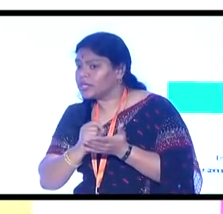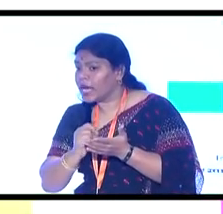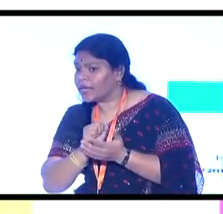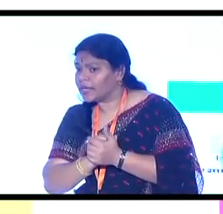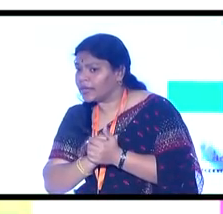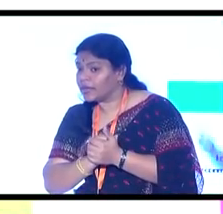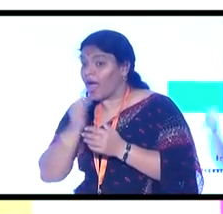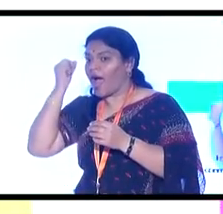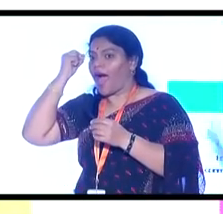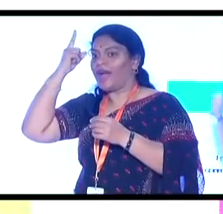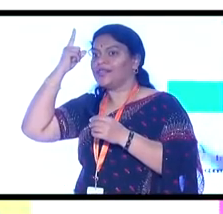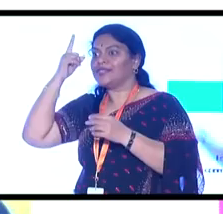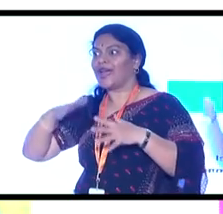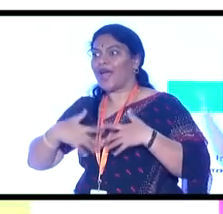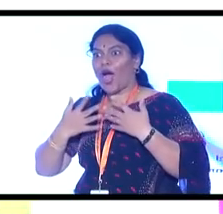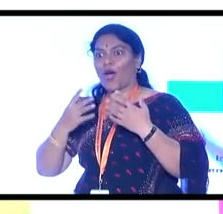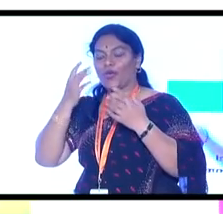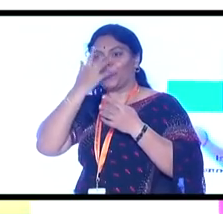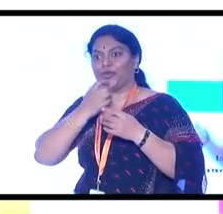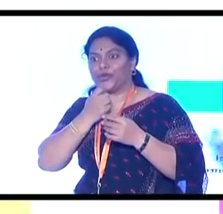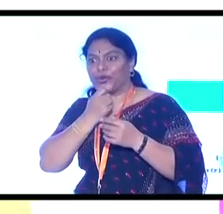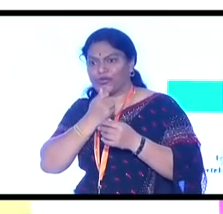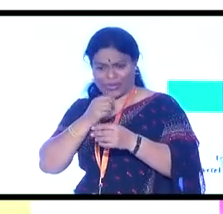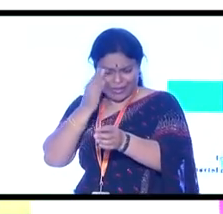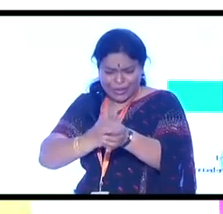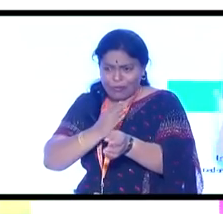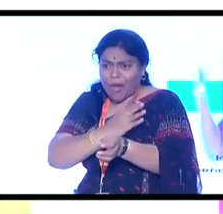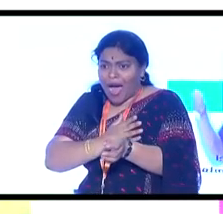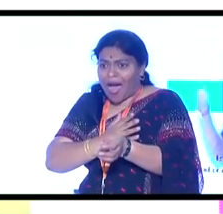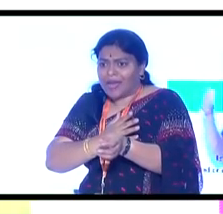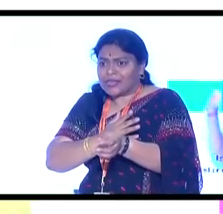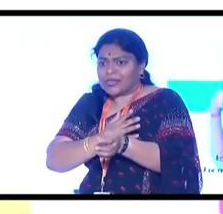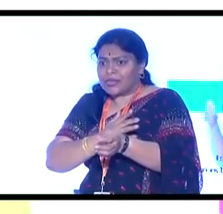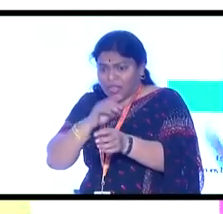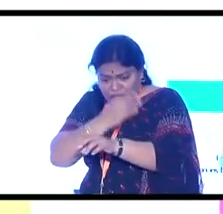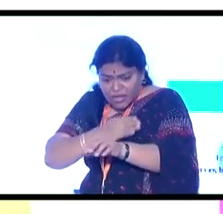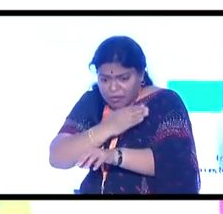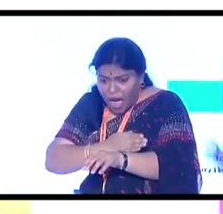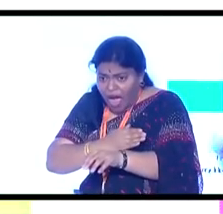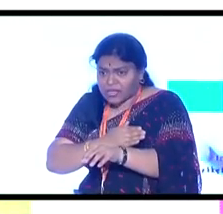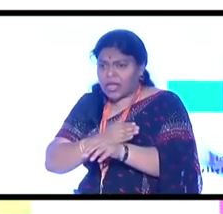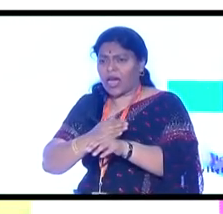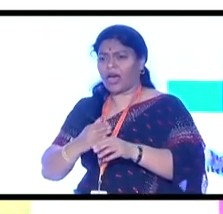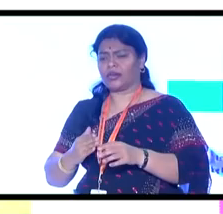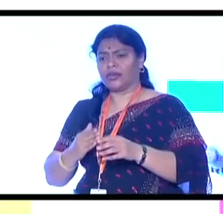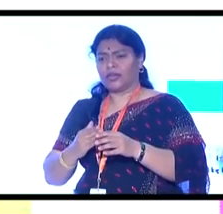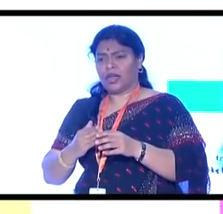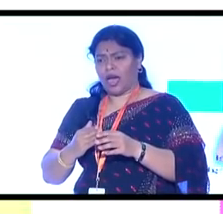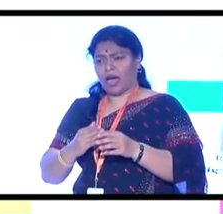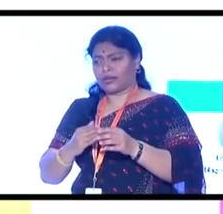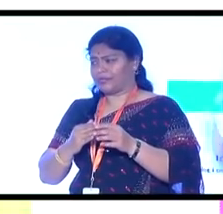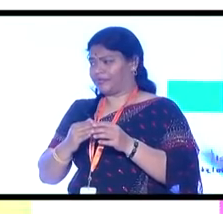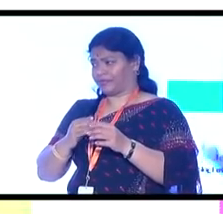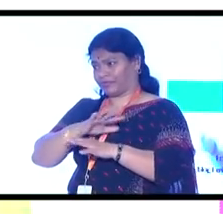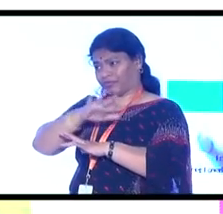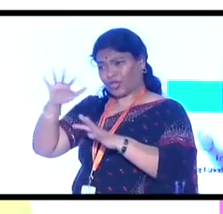me understand how beautiful my scars were. These scars are exterior right now, but I know that